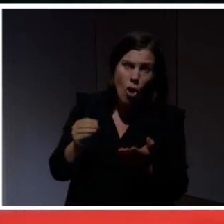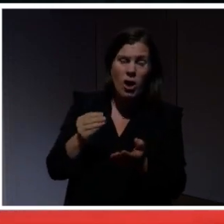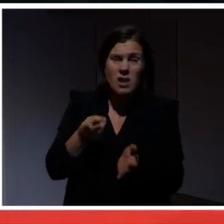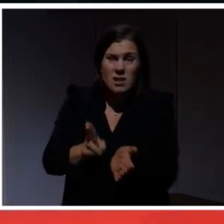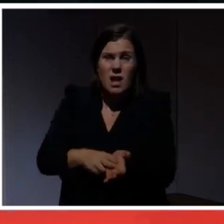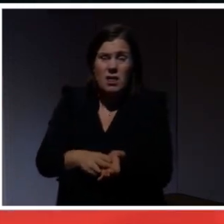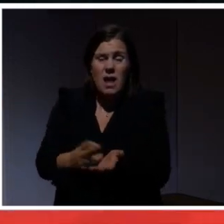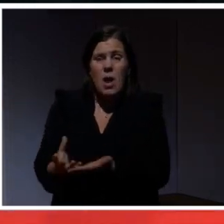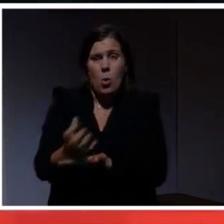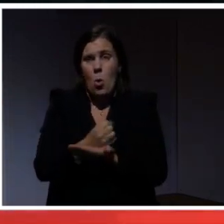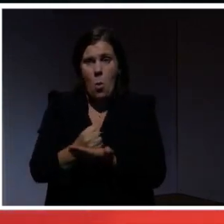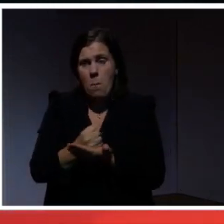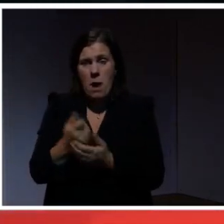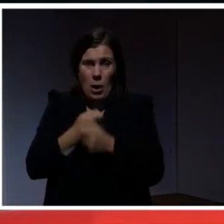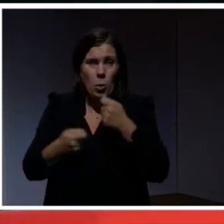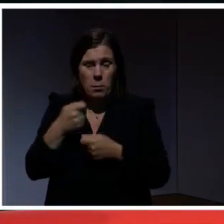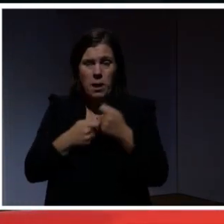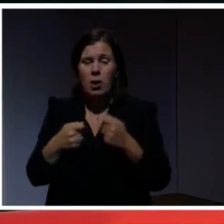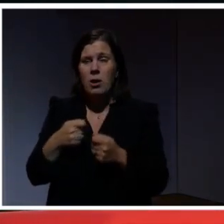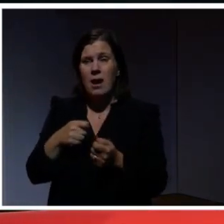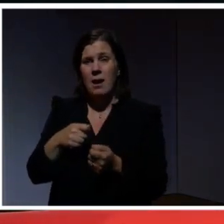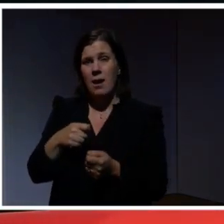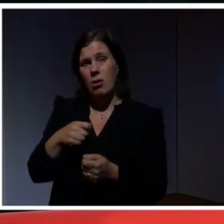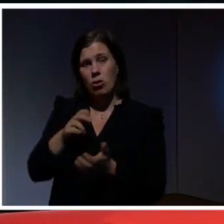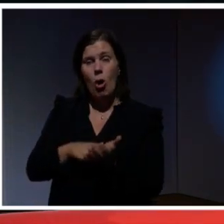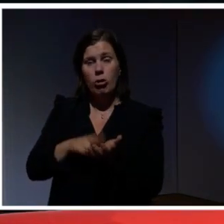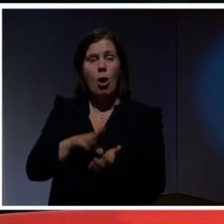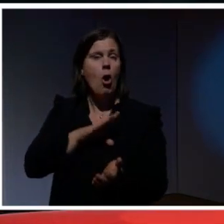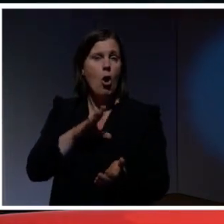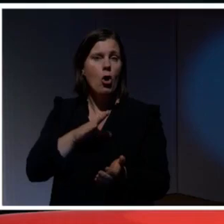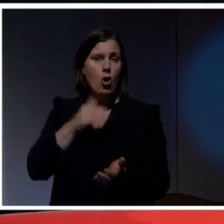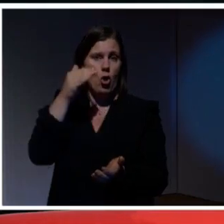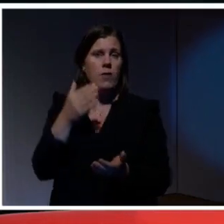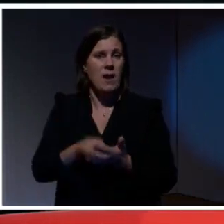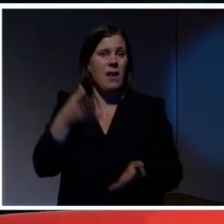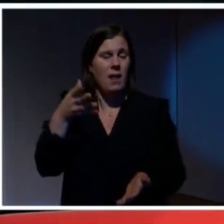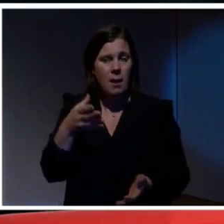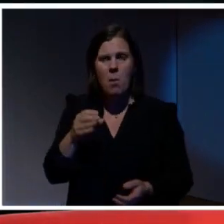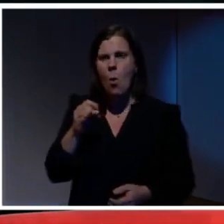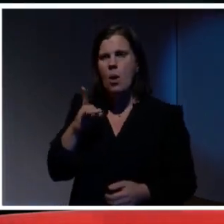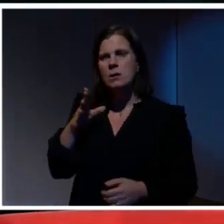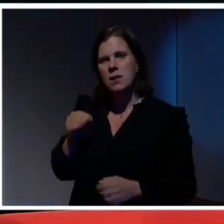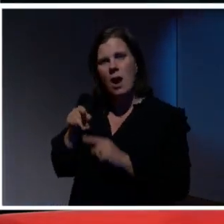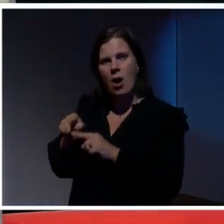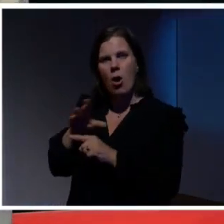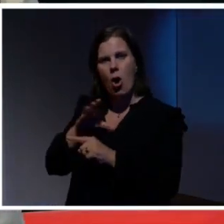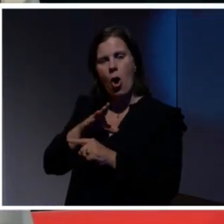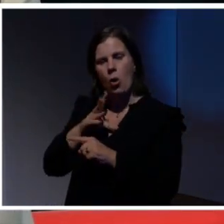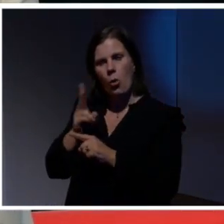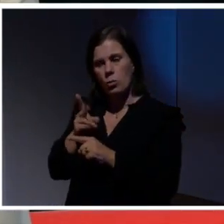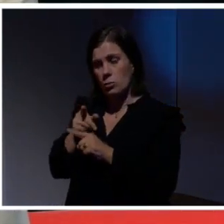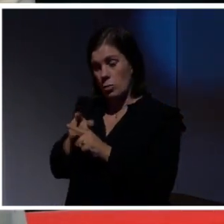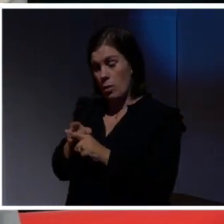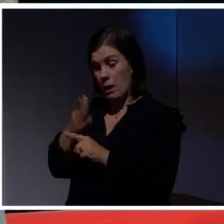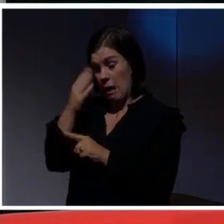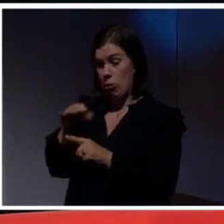an economical point of view that data has a high value. But oil has a very interesting property. You can